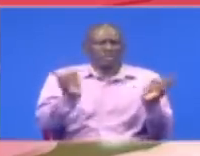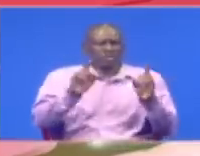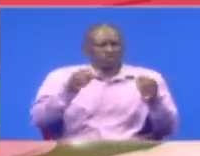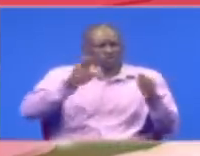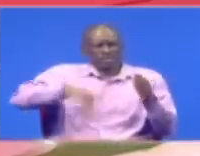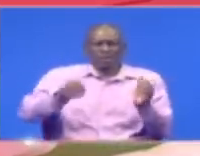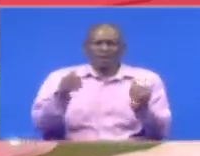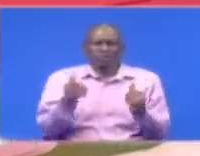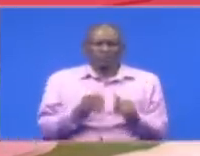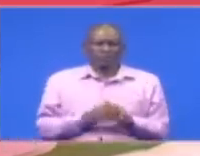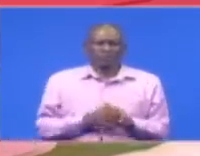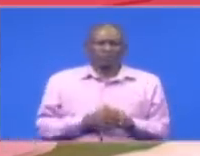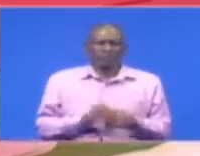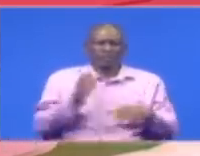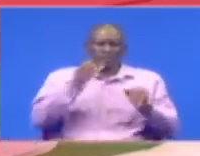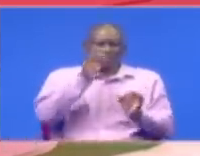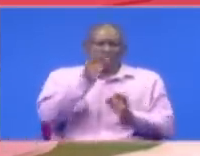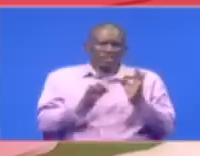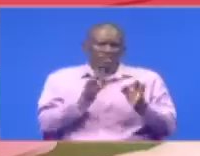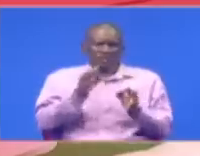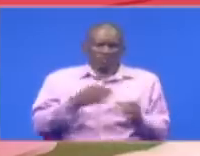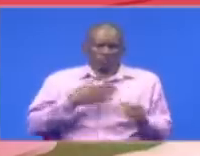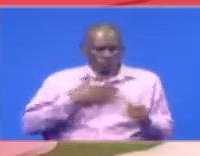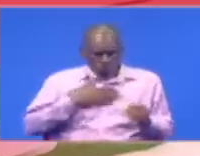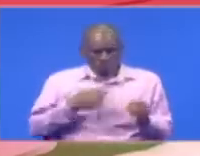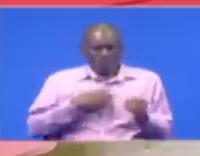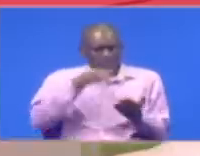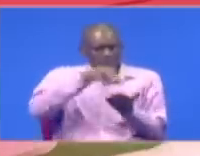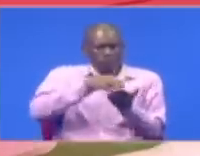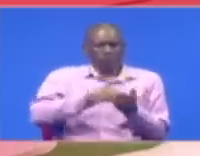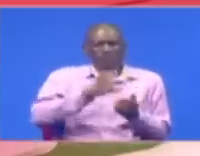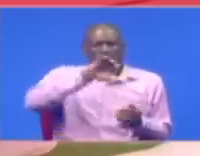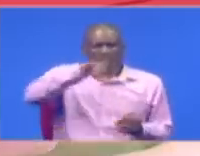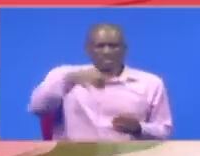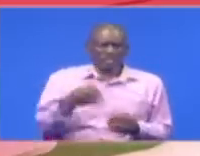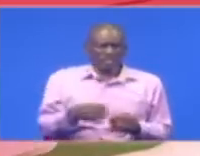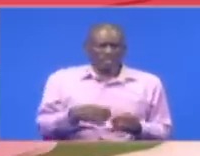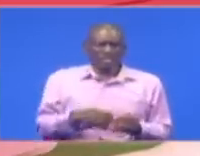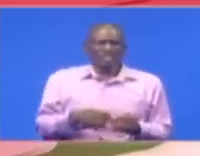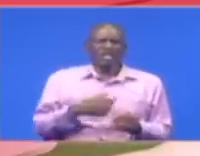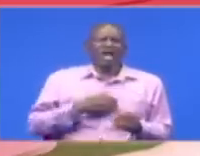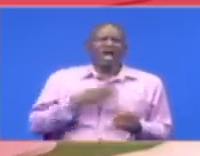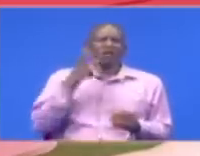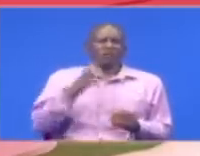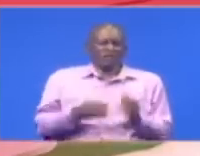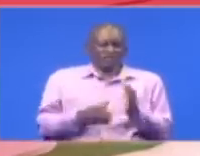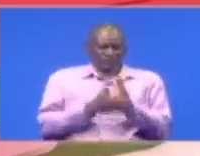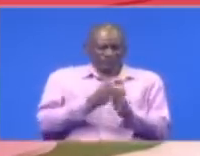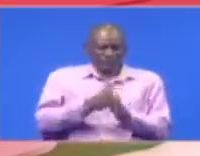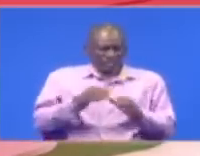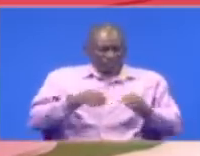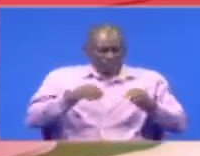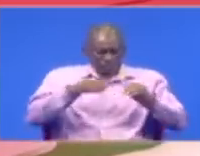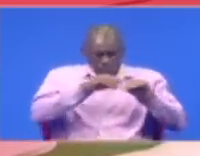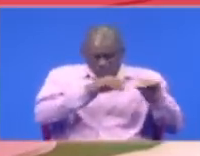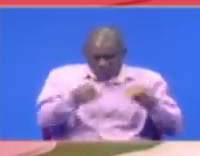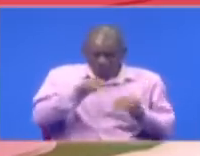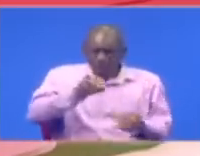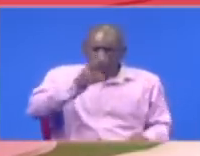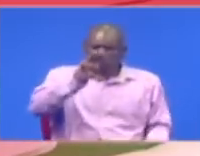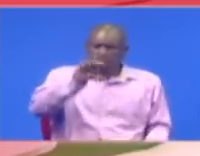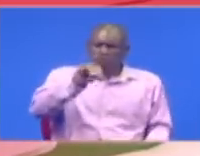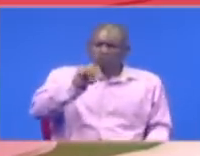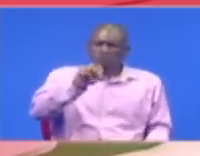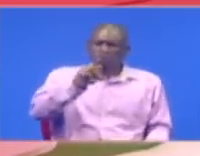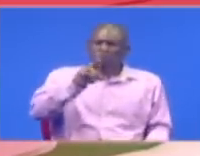late. In the event that you honor me with this position, I'll immediately get to Muruateto,